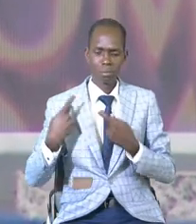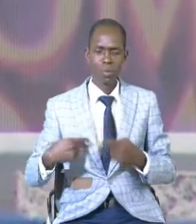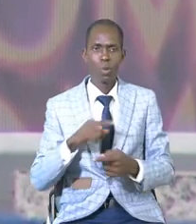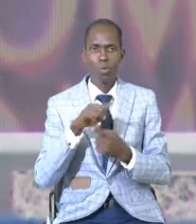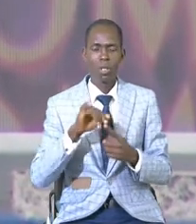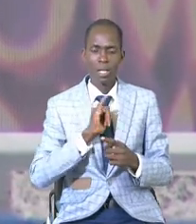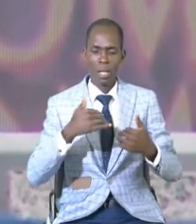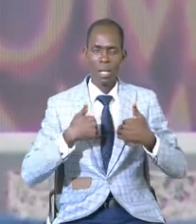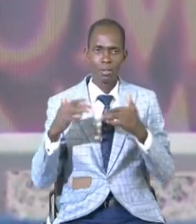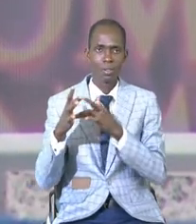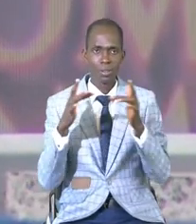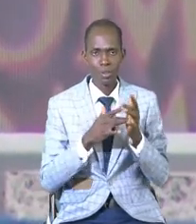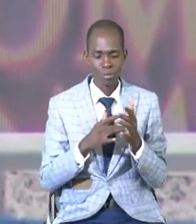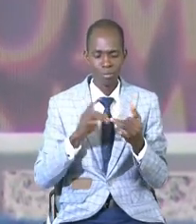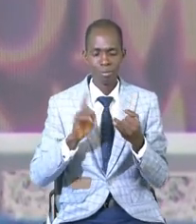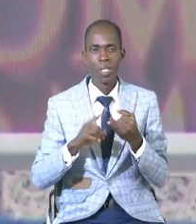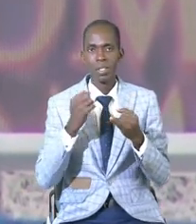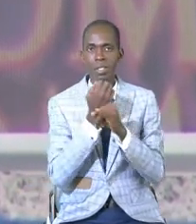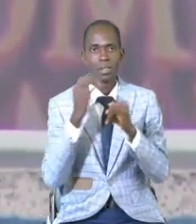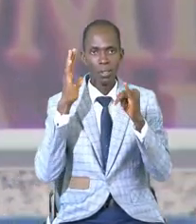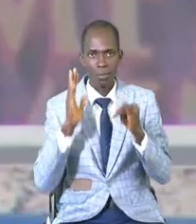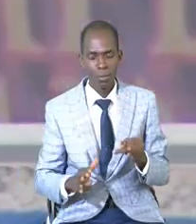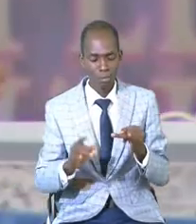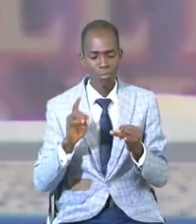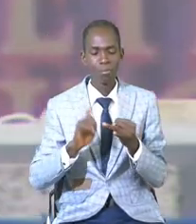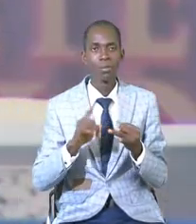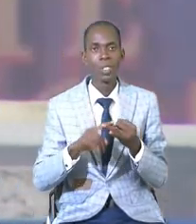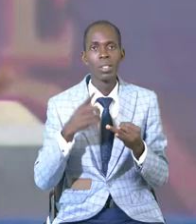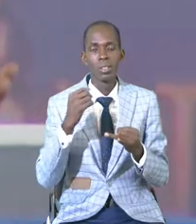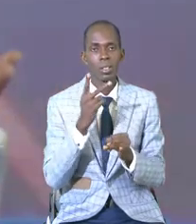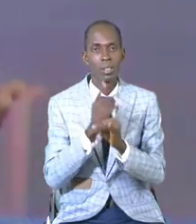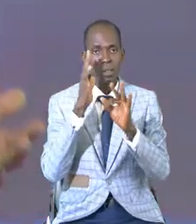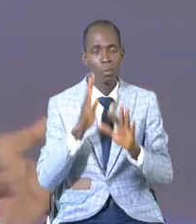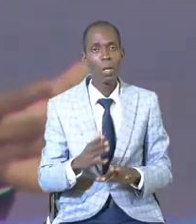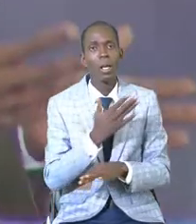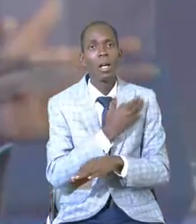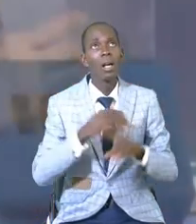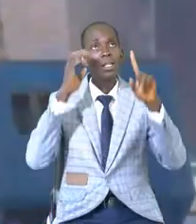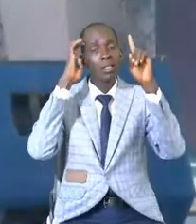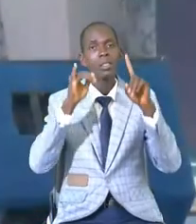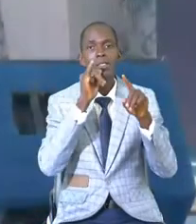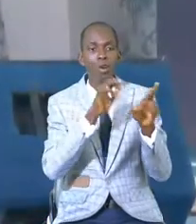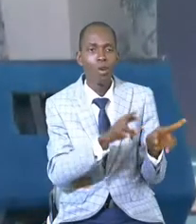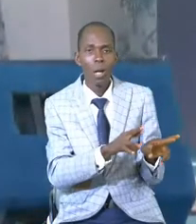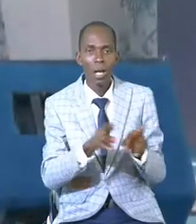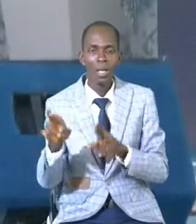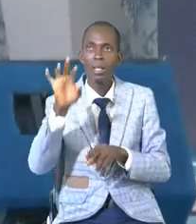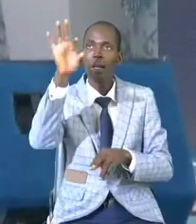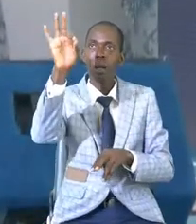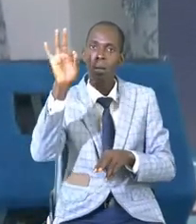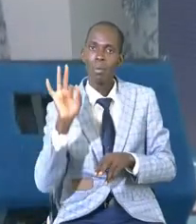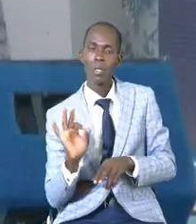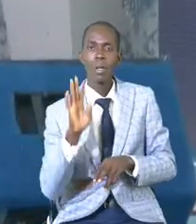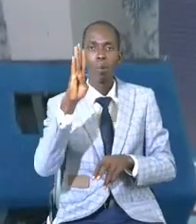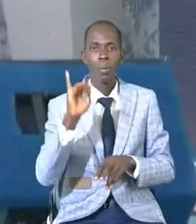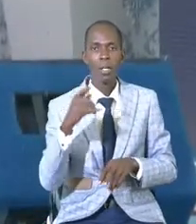Savior, Jesus, the Sustainer, and he is already appointed by the Father as the